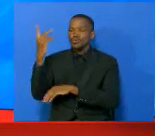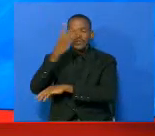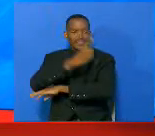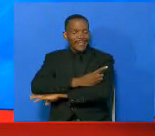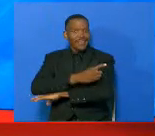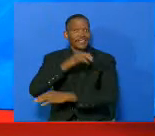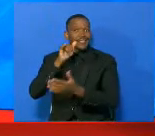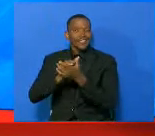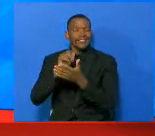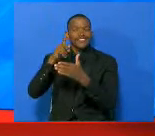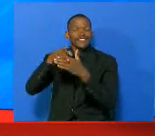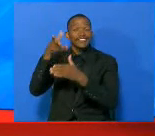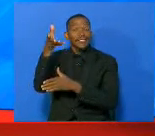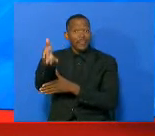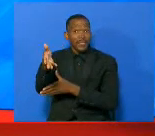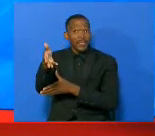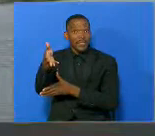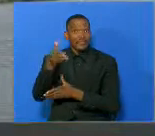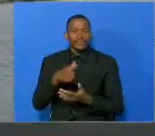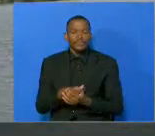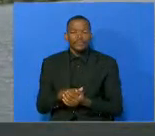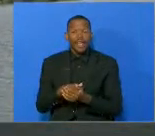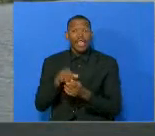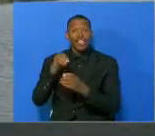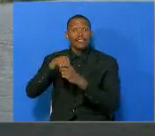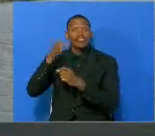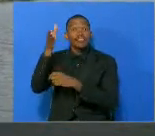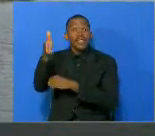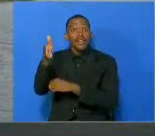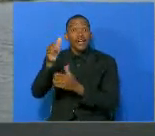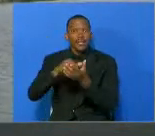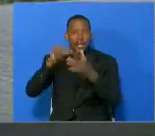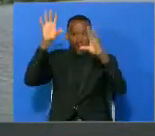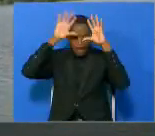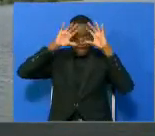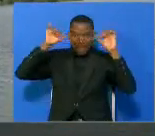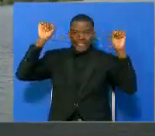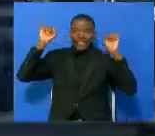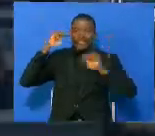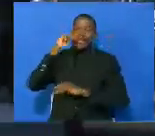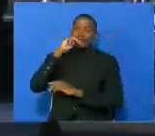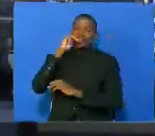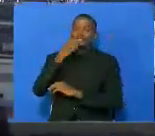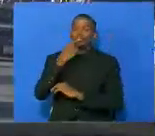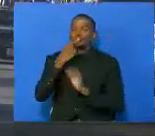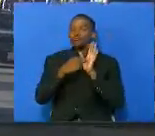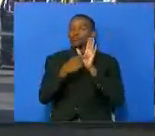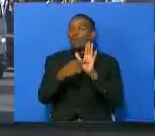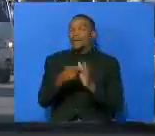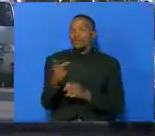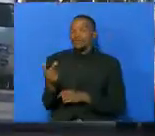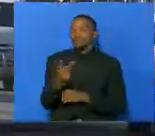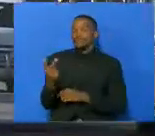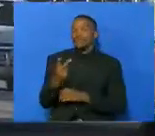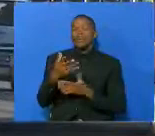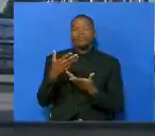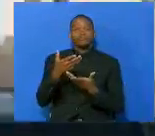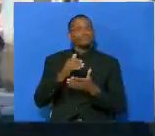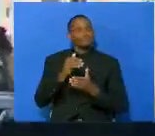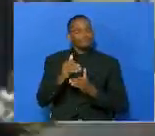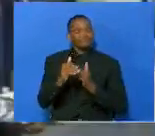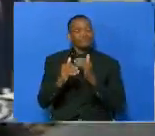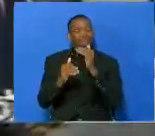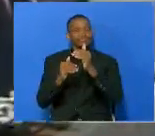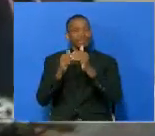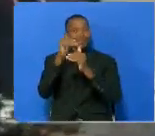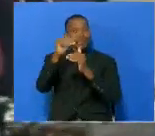ga Tautona Masisi ko teng ko. Tautona Masisi o kaile maitlamo a bobedi jwa mafatshe a go atolosa dikgato